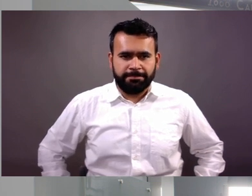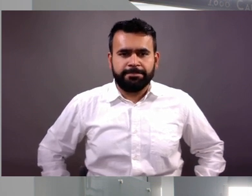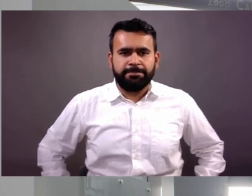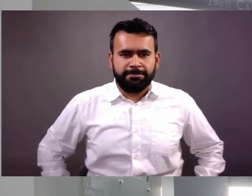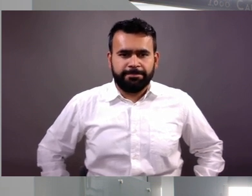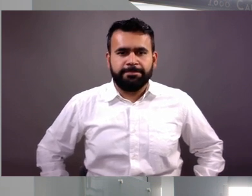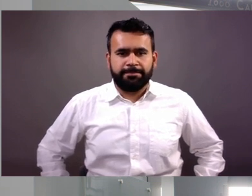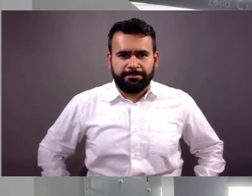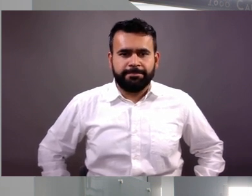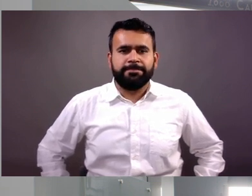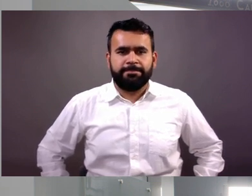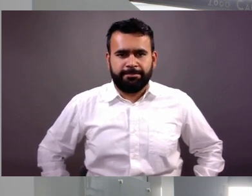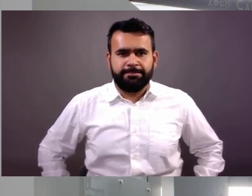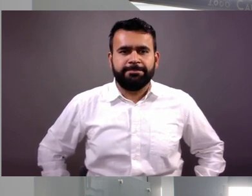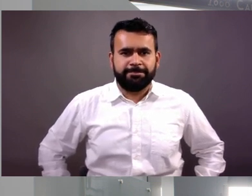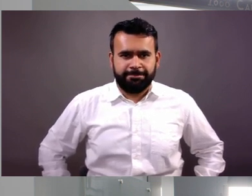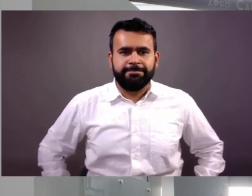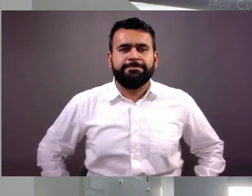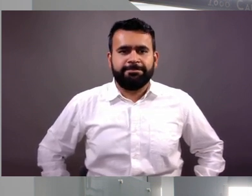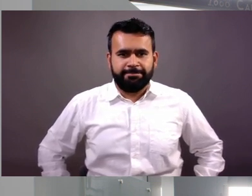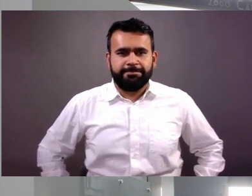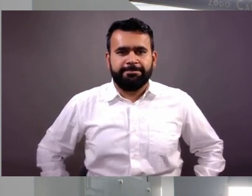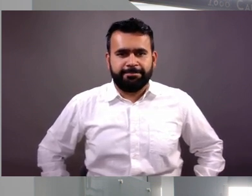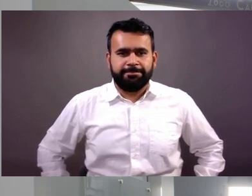Six, 7, 8.